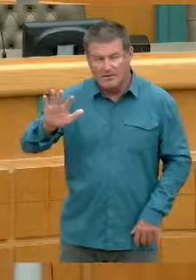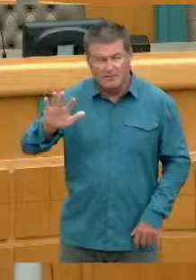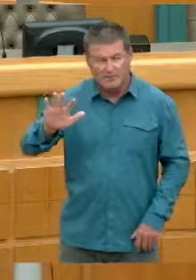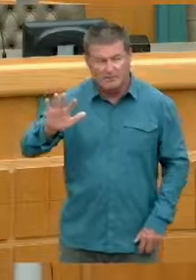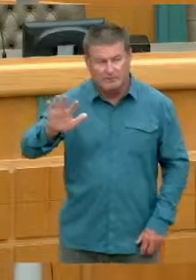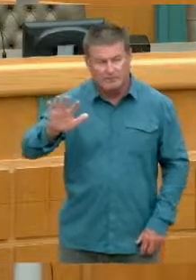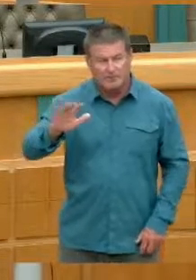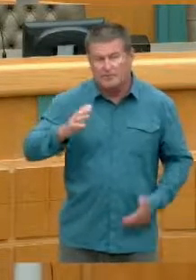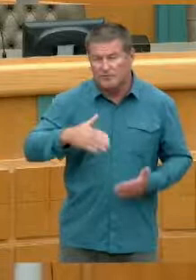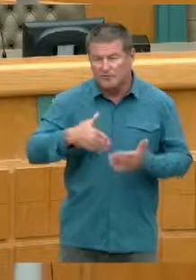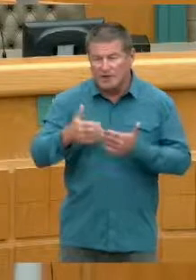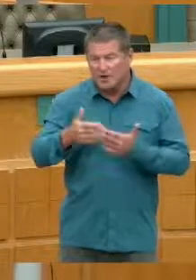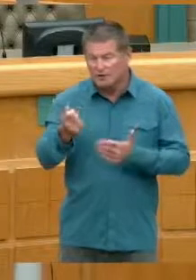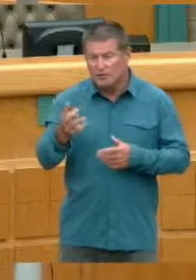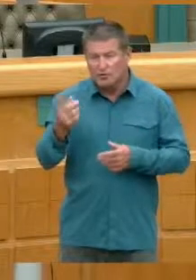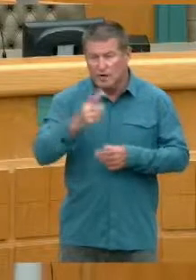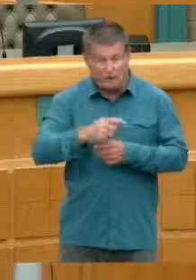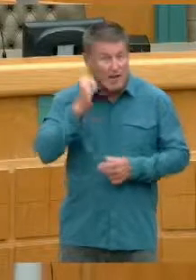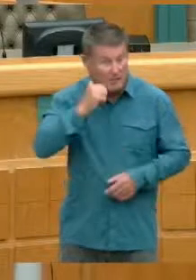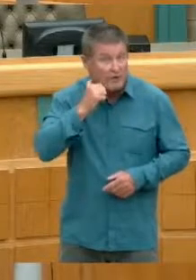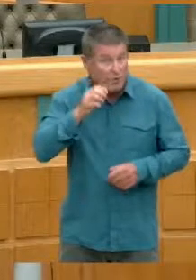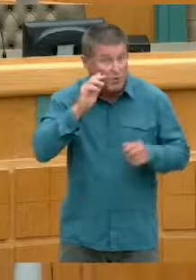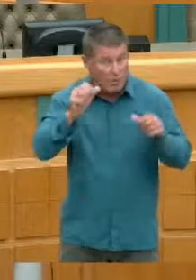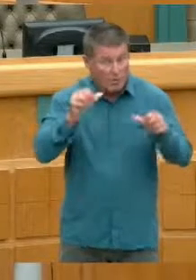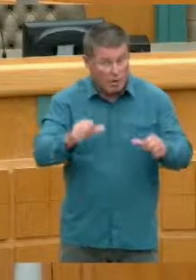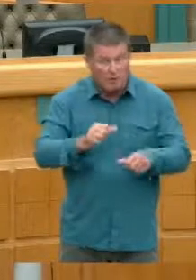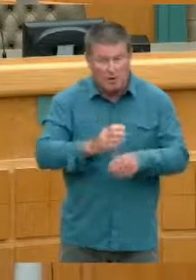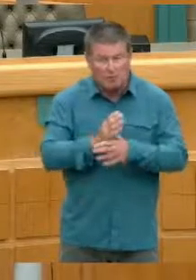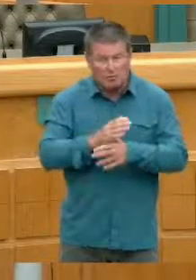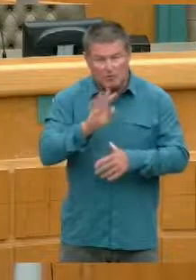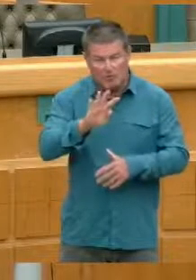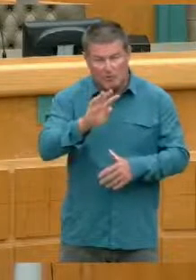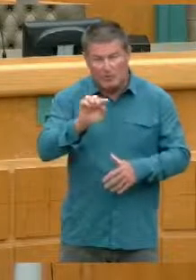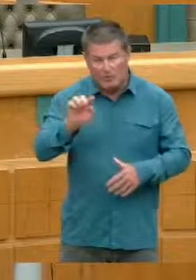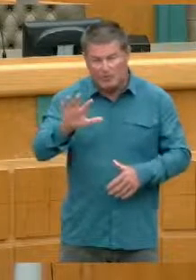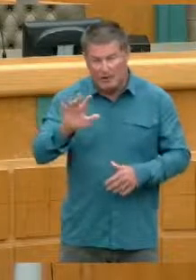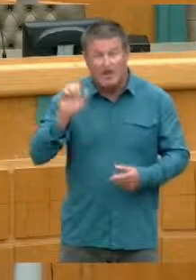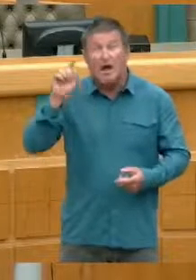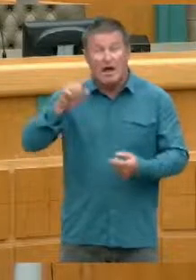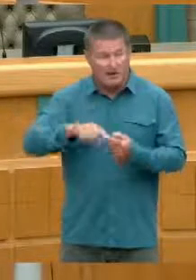next days, every day until Wednesday and including Wednesday.